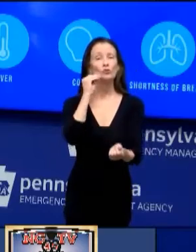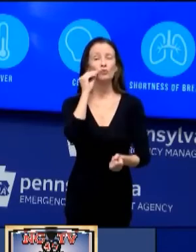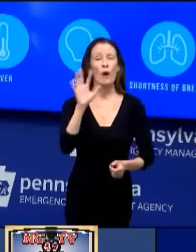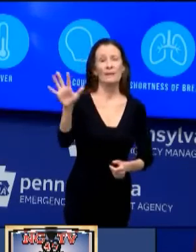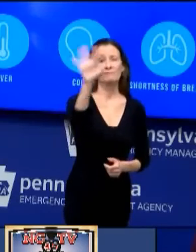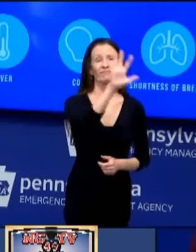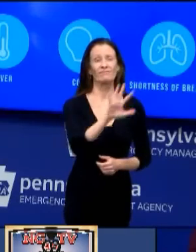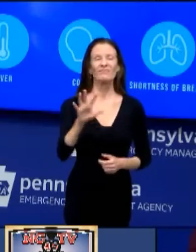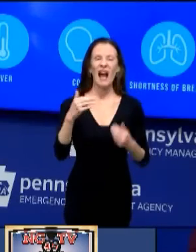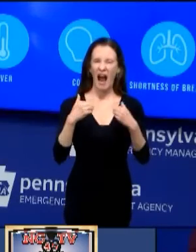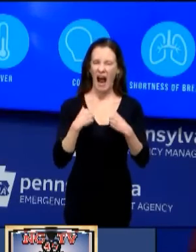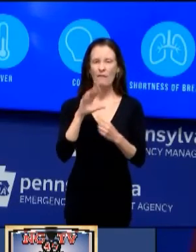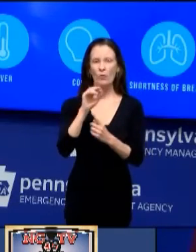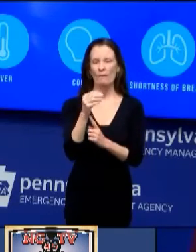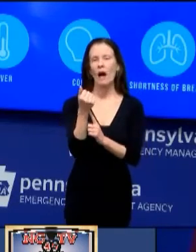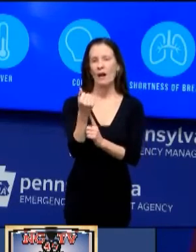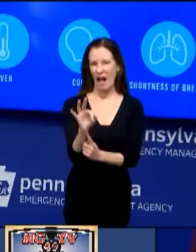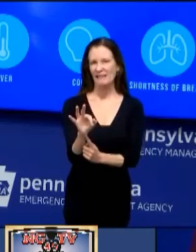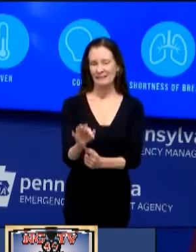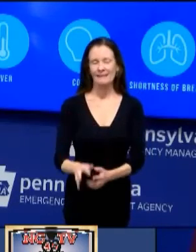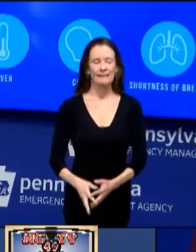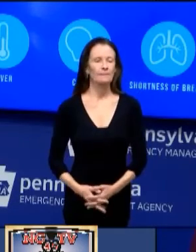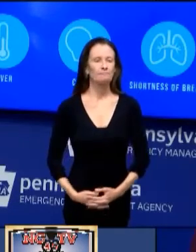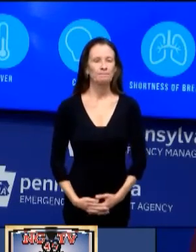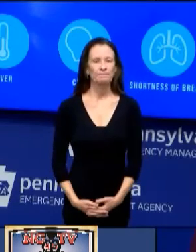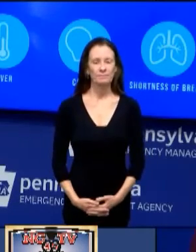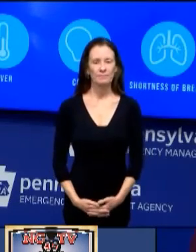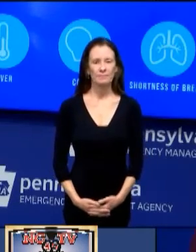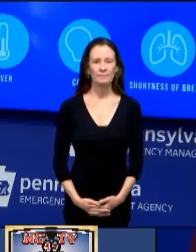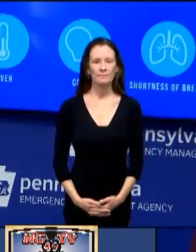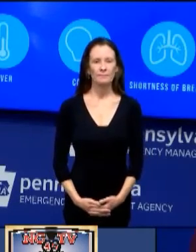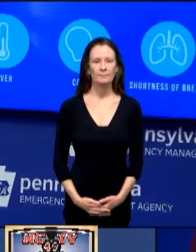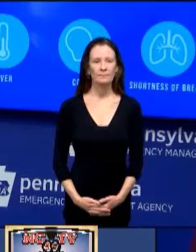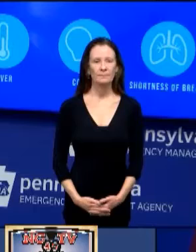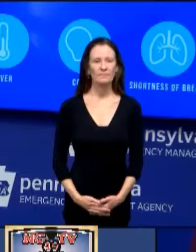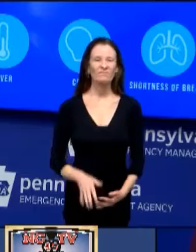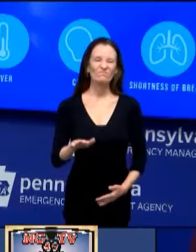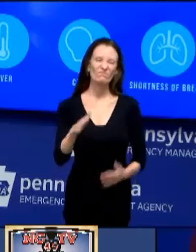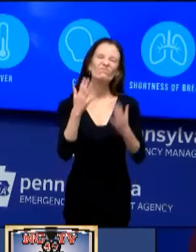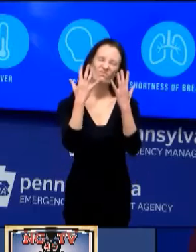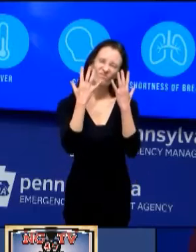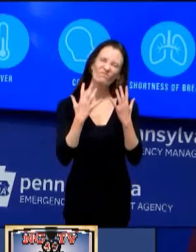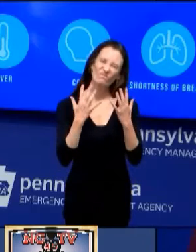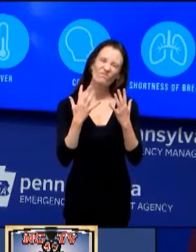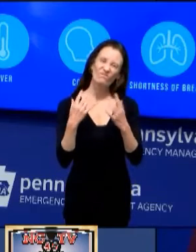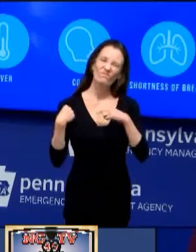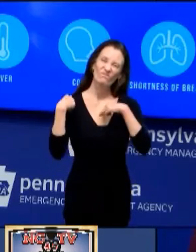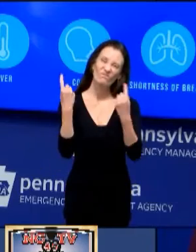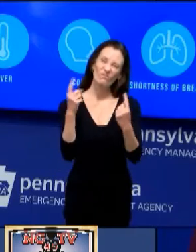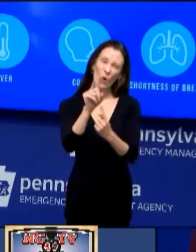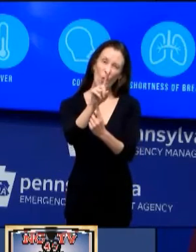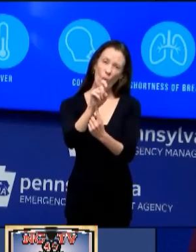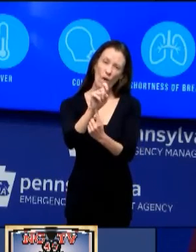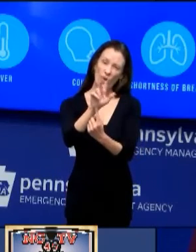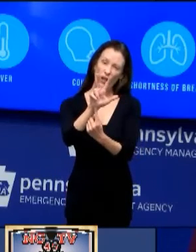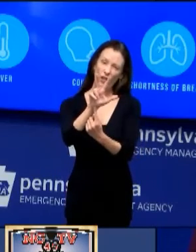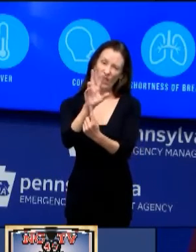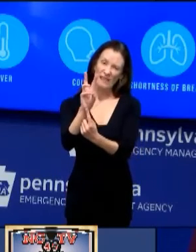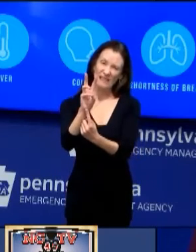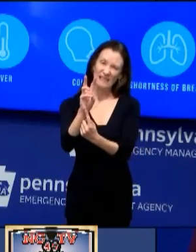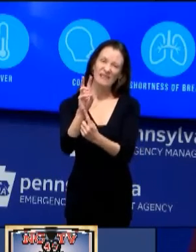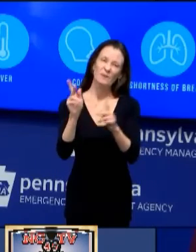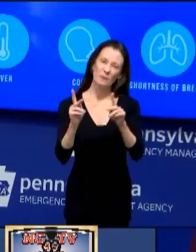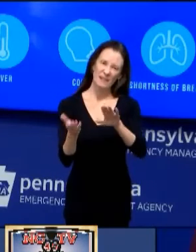Tragically, we have now had 136 deaths among those who have tested positive for